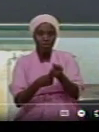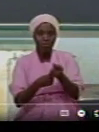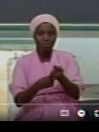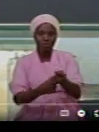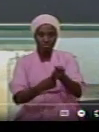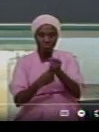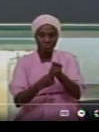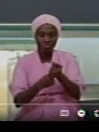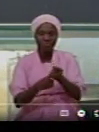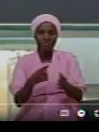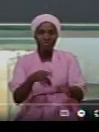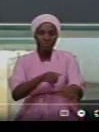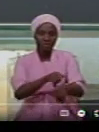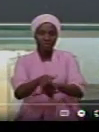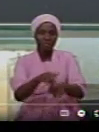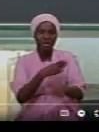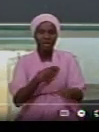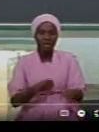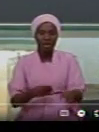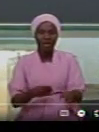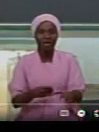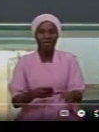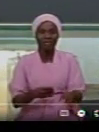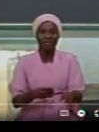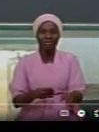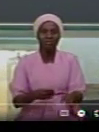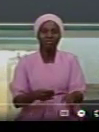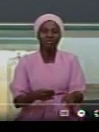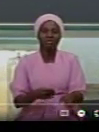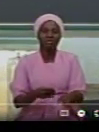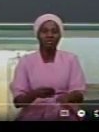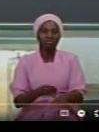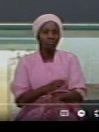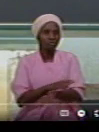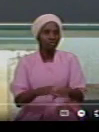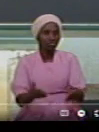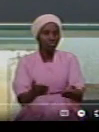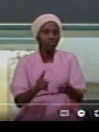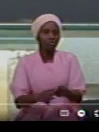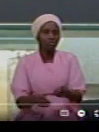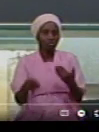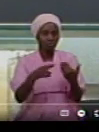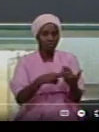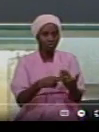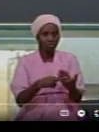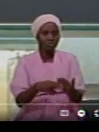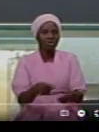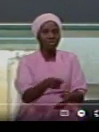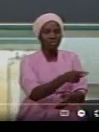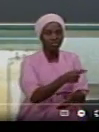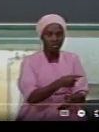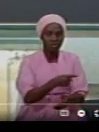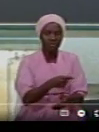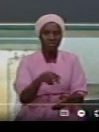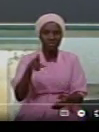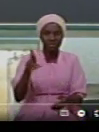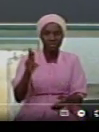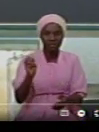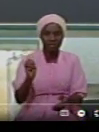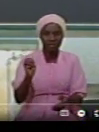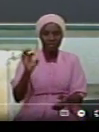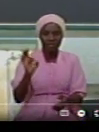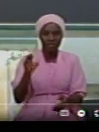they refuse to return. They deceive themselves. And they refuse to return.